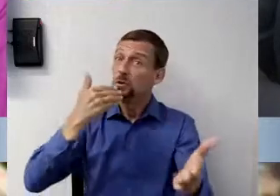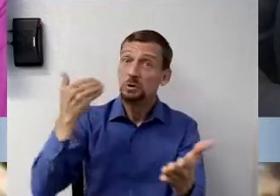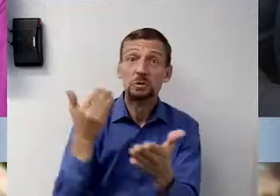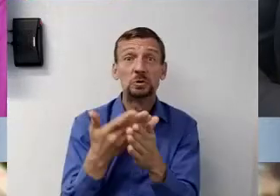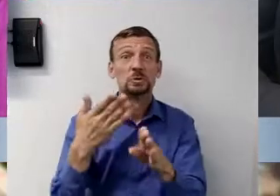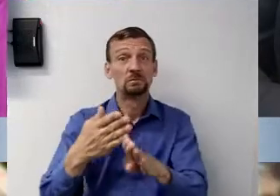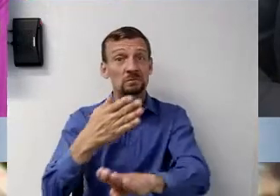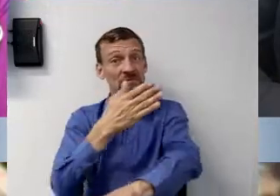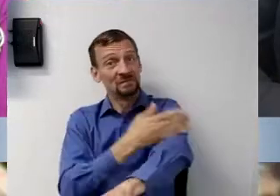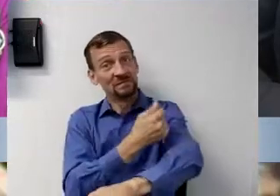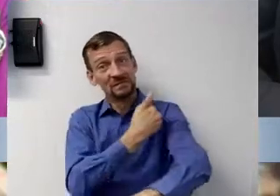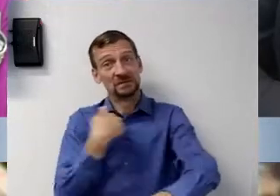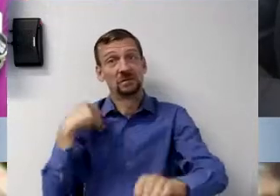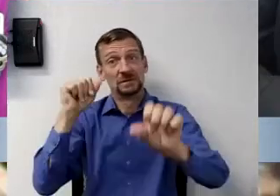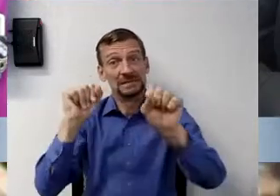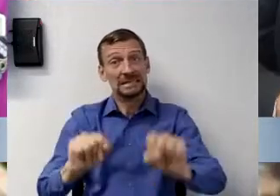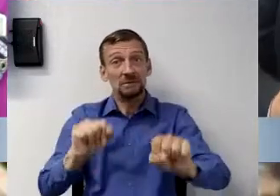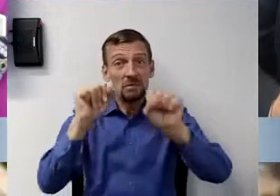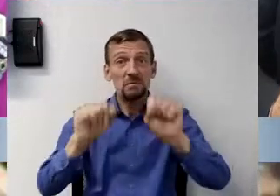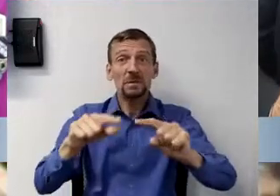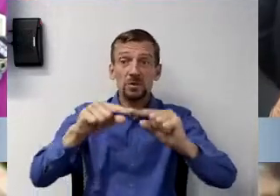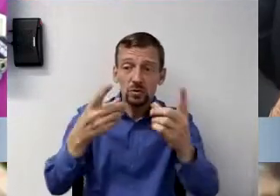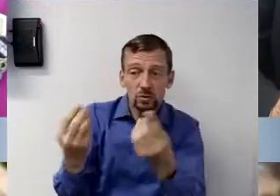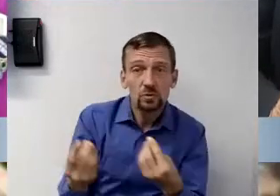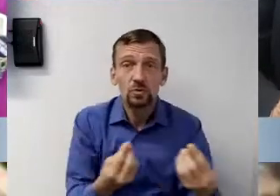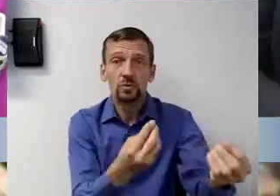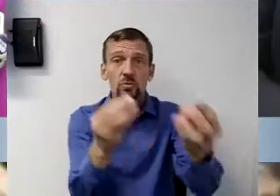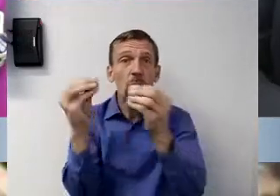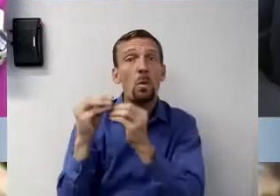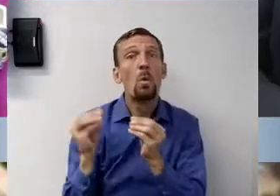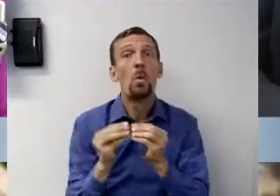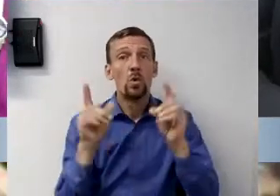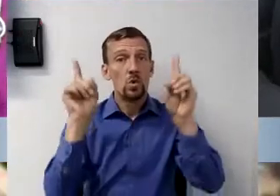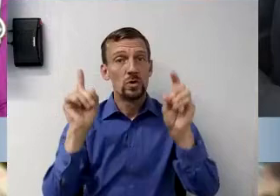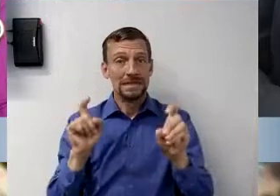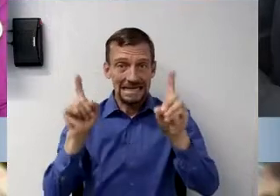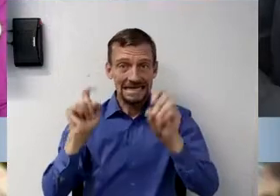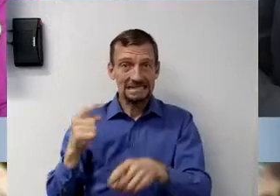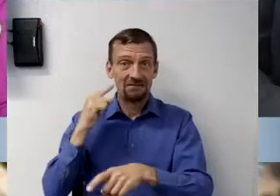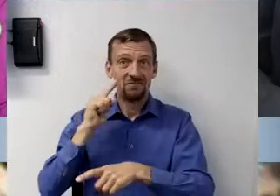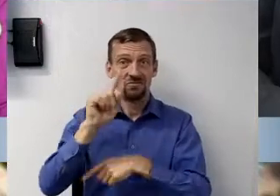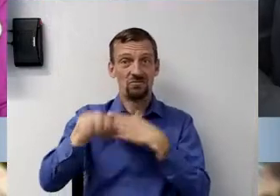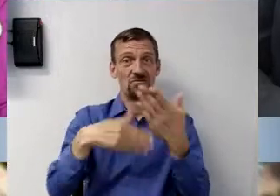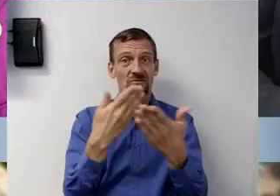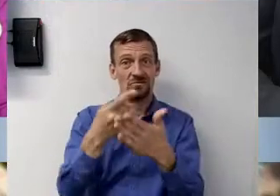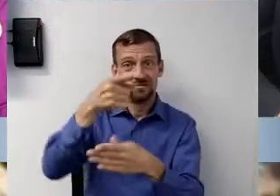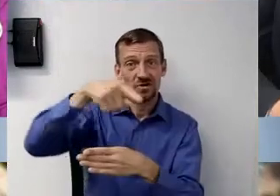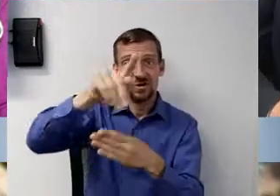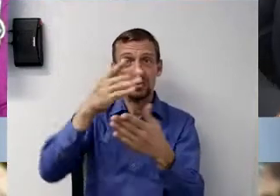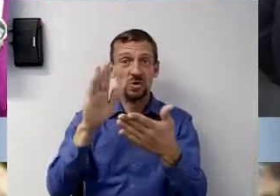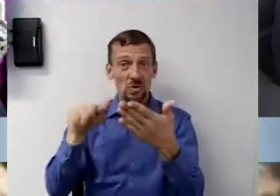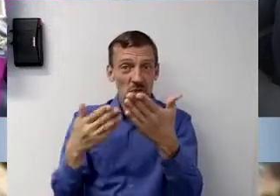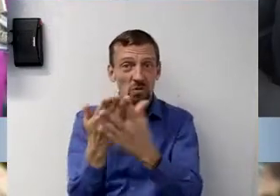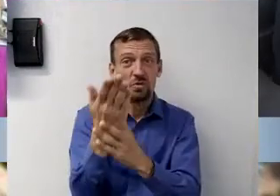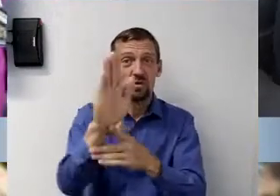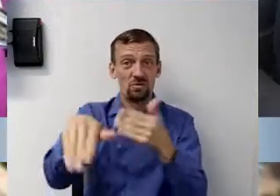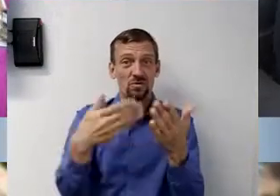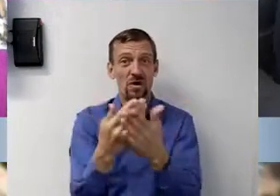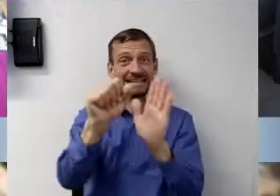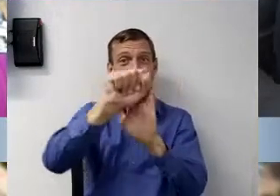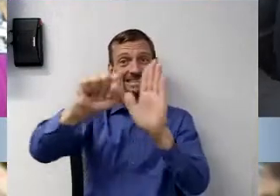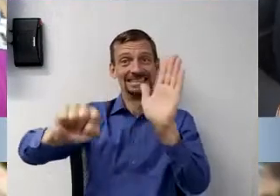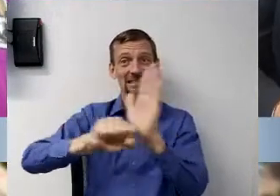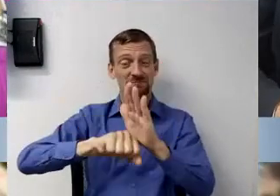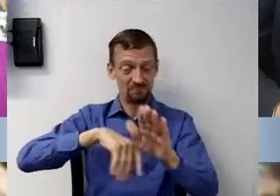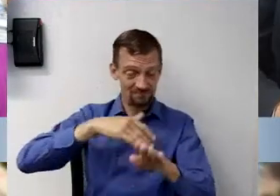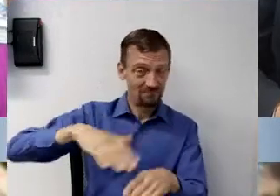increase our capabilities to do more and more testing across the state. So when I speak of